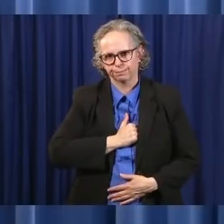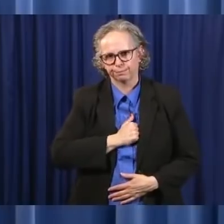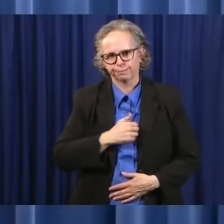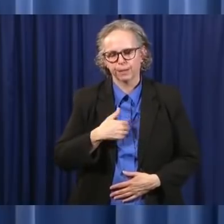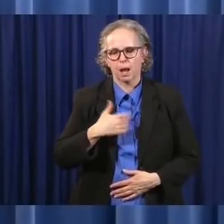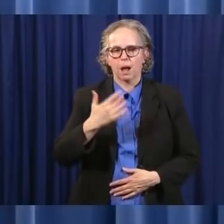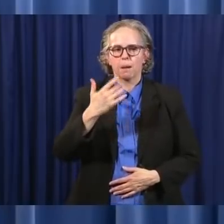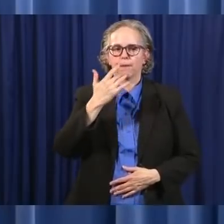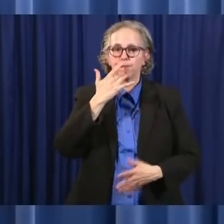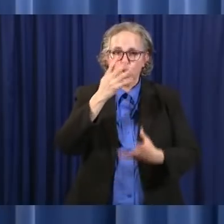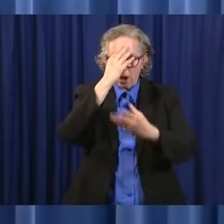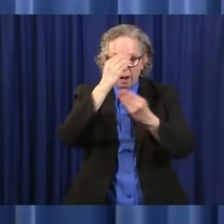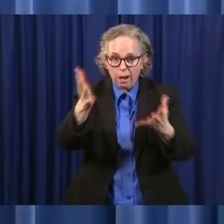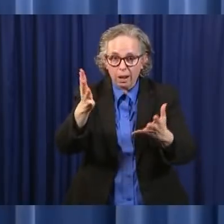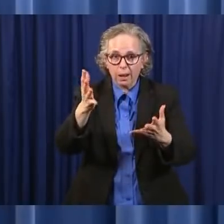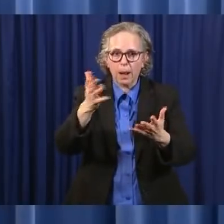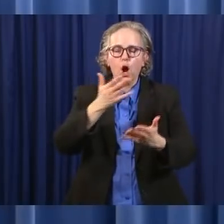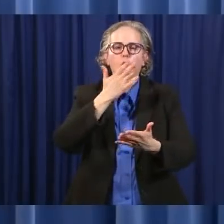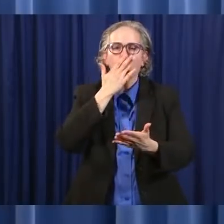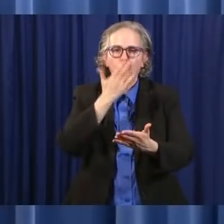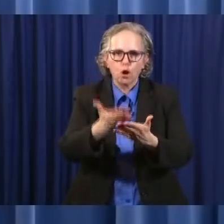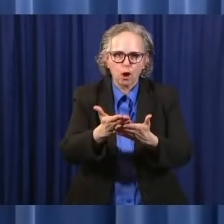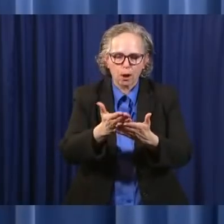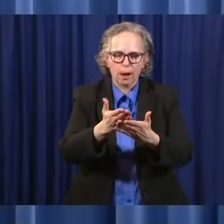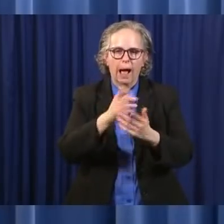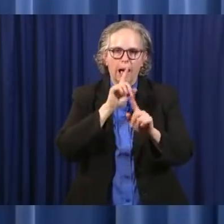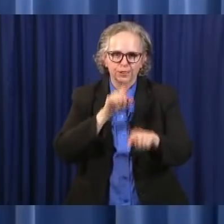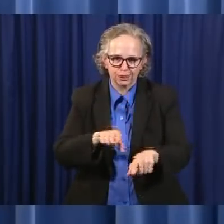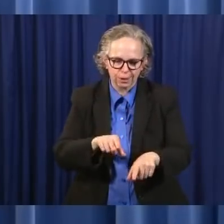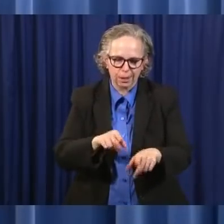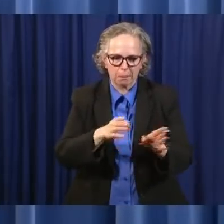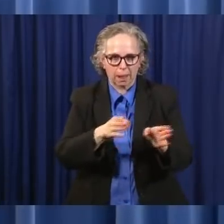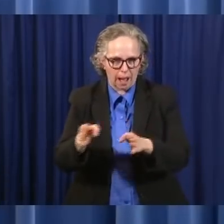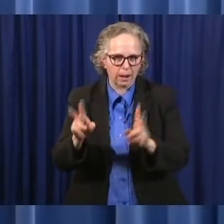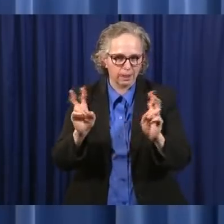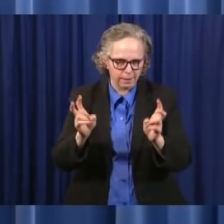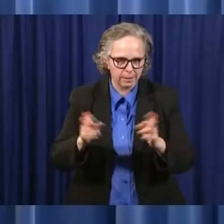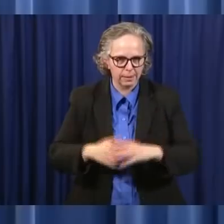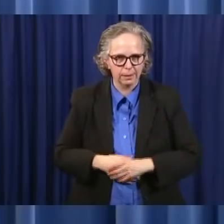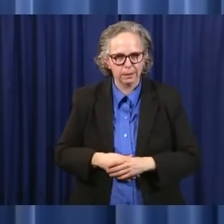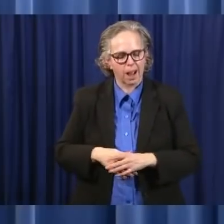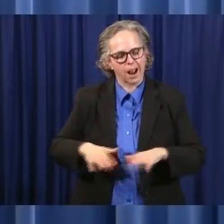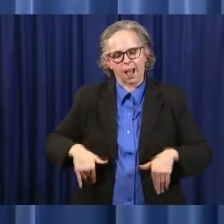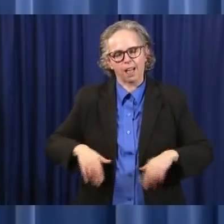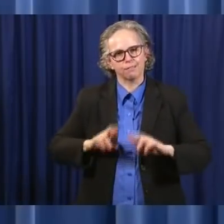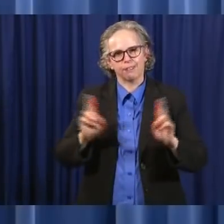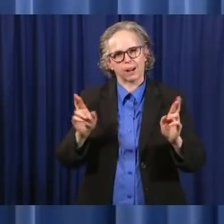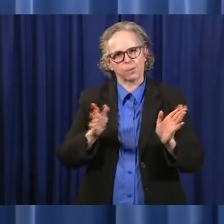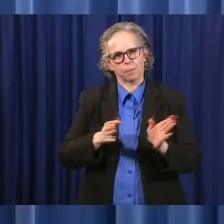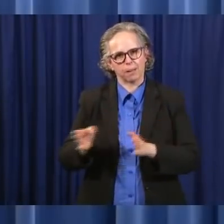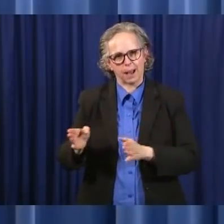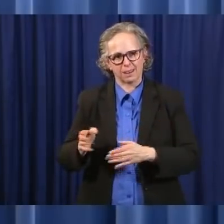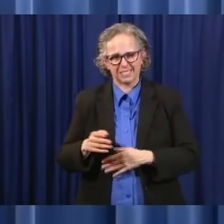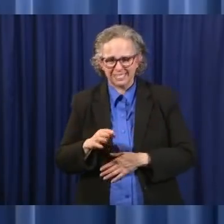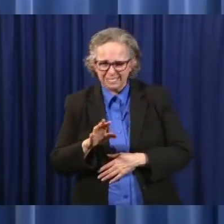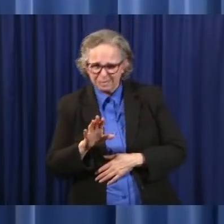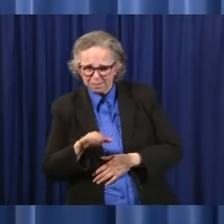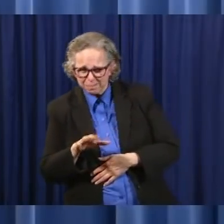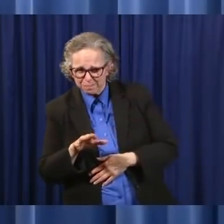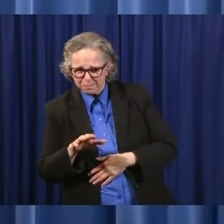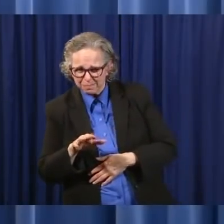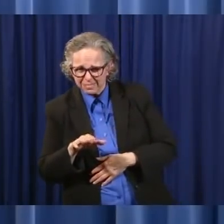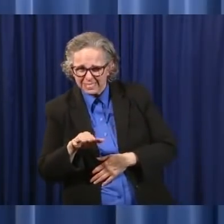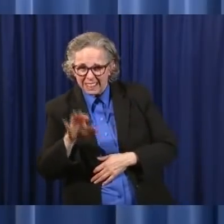and we're going to get that, but we're not quite there yet. Well, the federal expansion of unemployment for